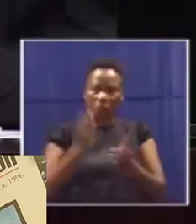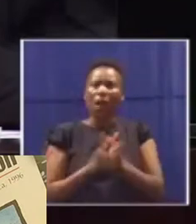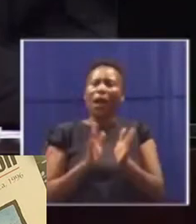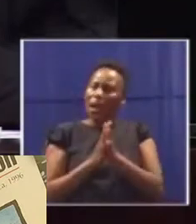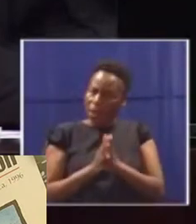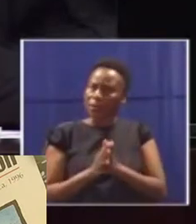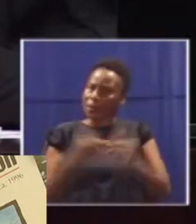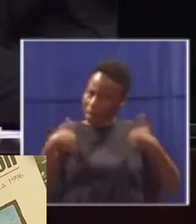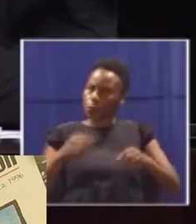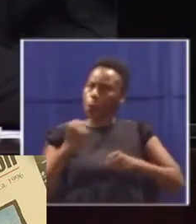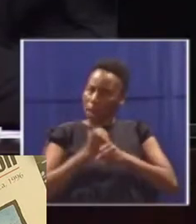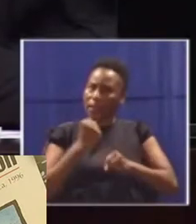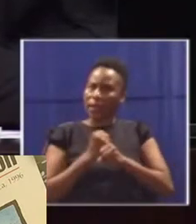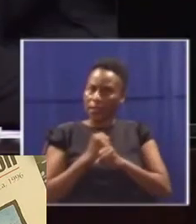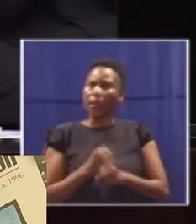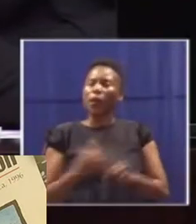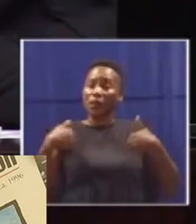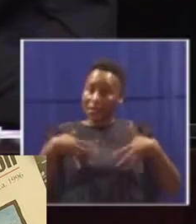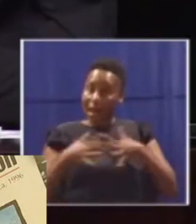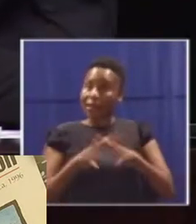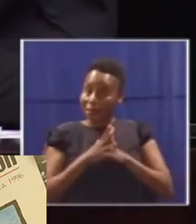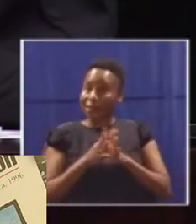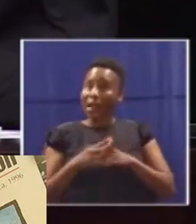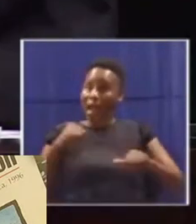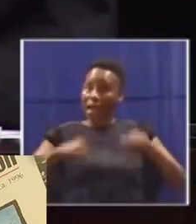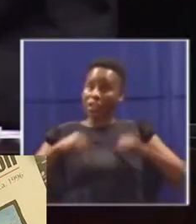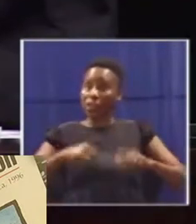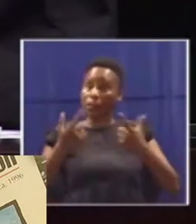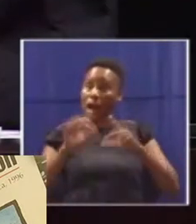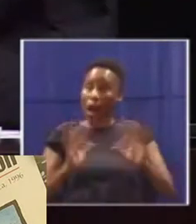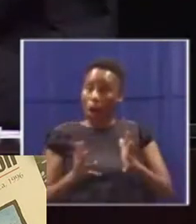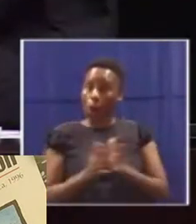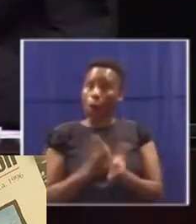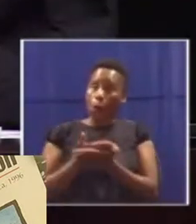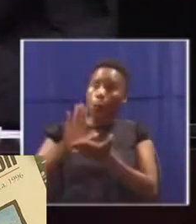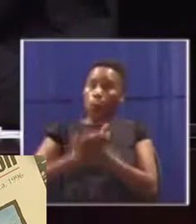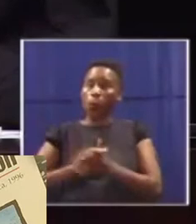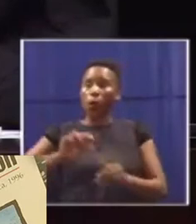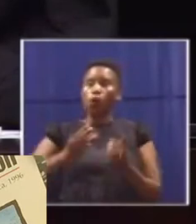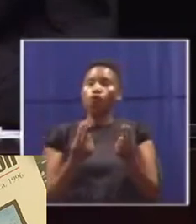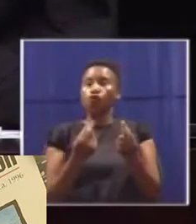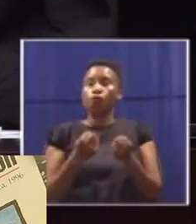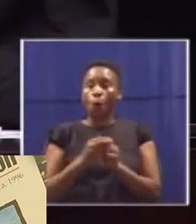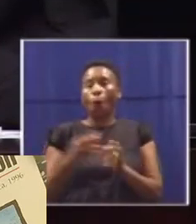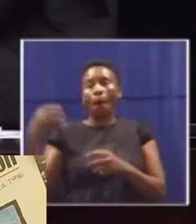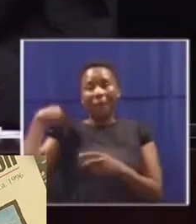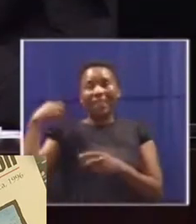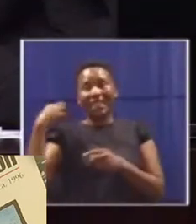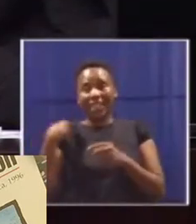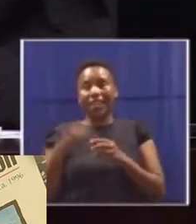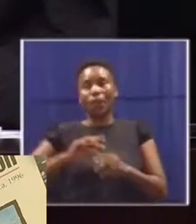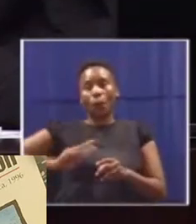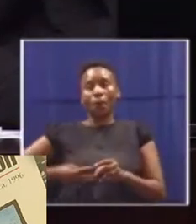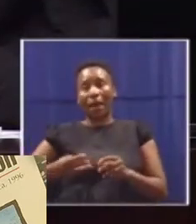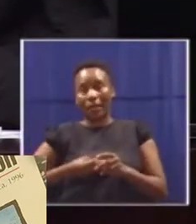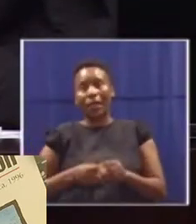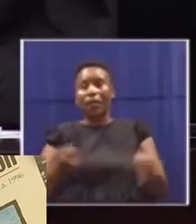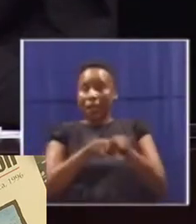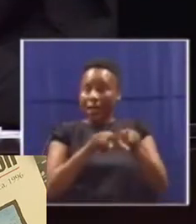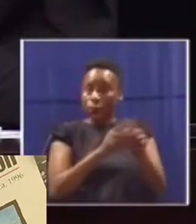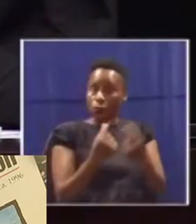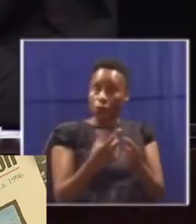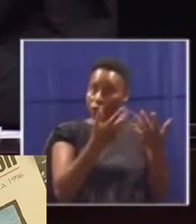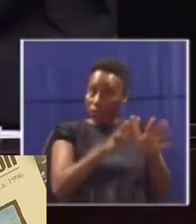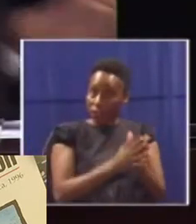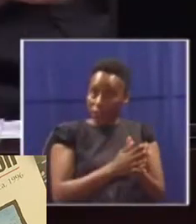can start by the decisive action of getting rid of the new Minister of Women in the Presidency and her redundant department. Want as vroue